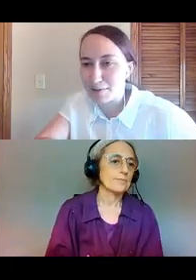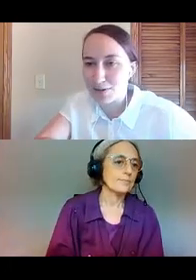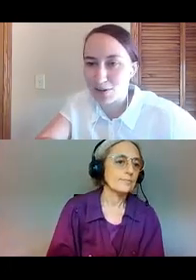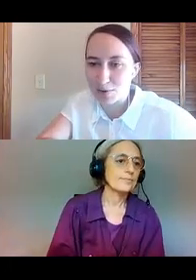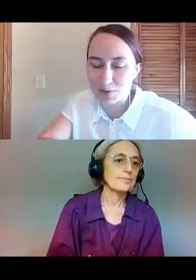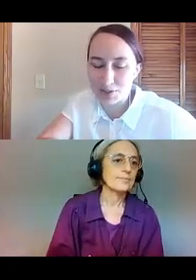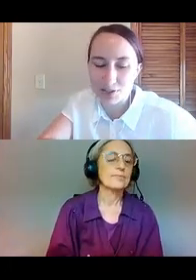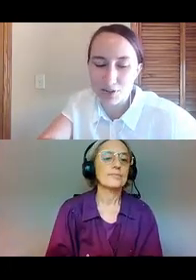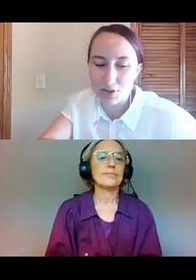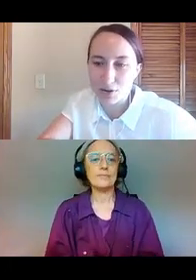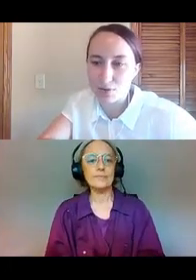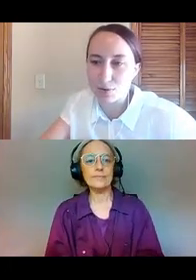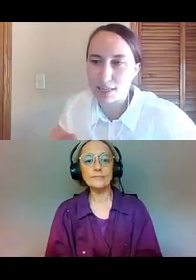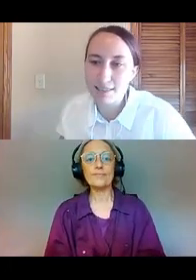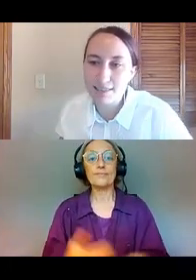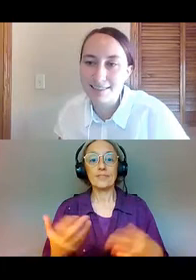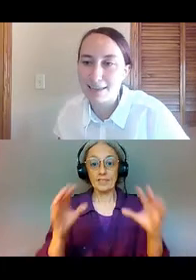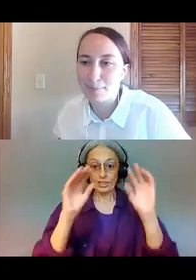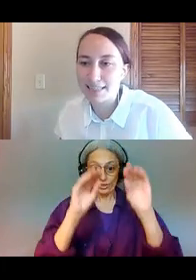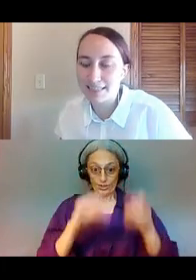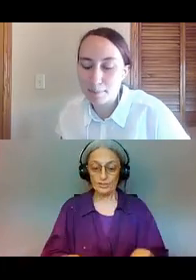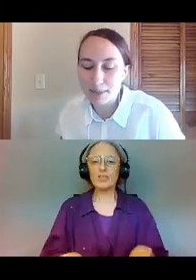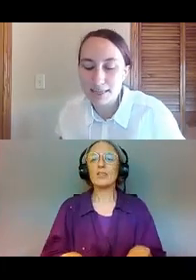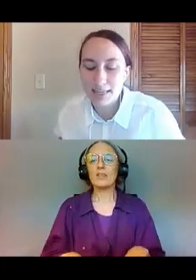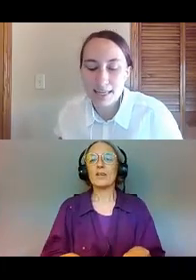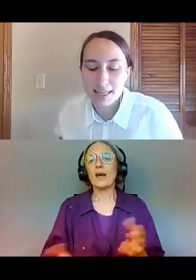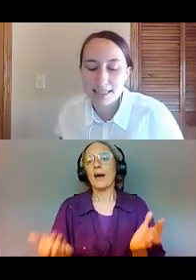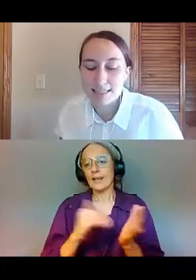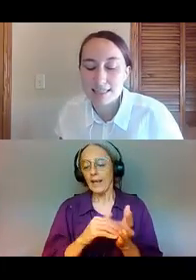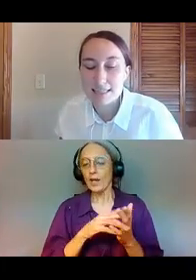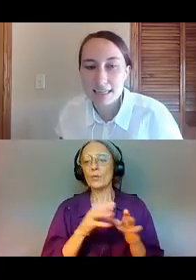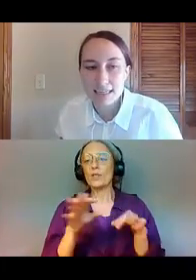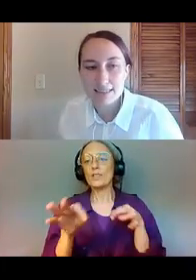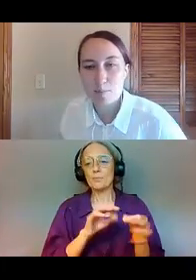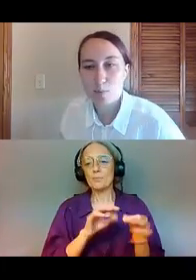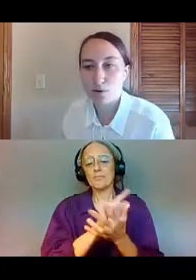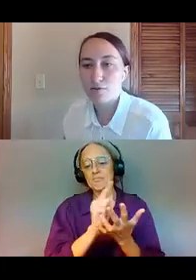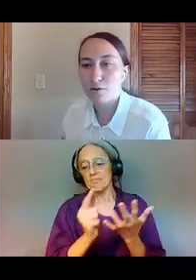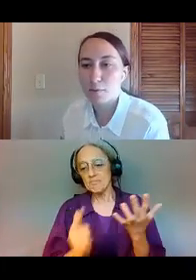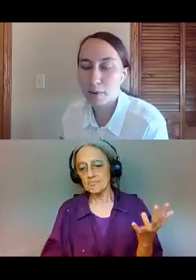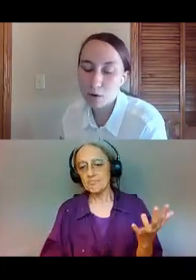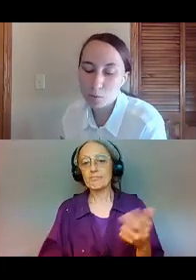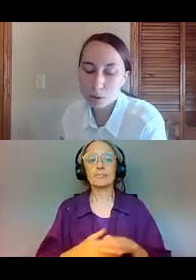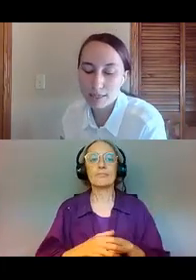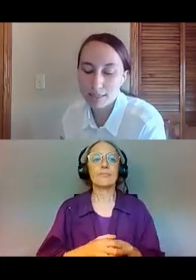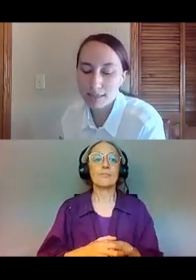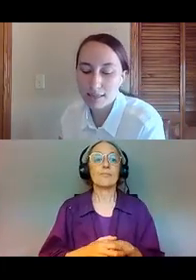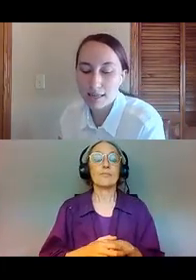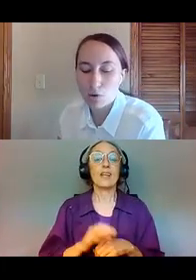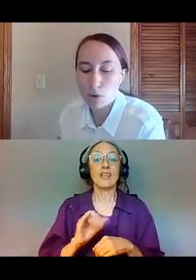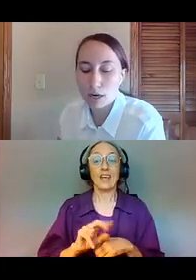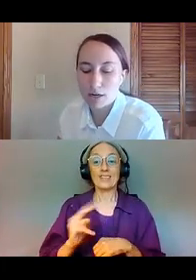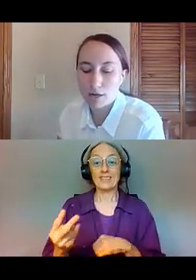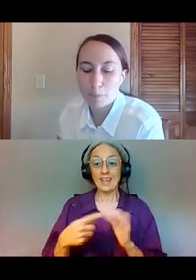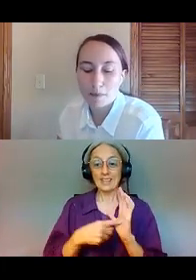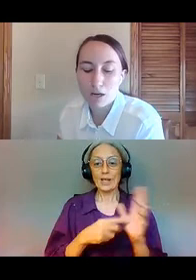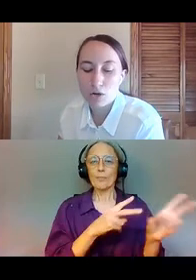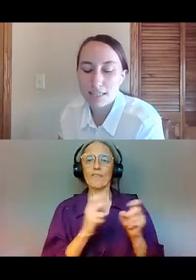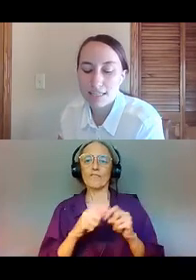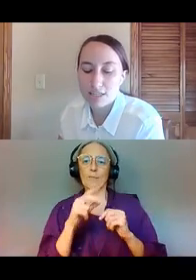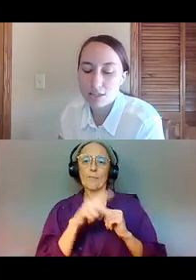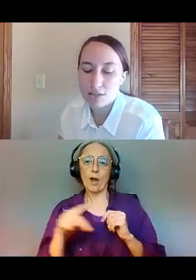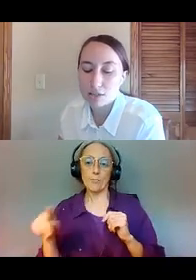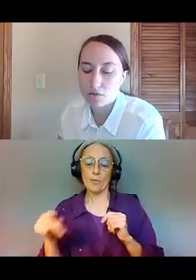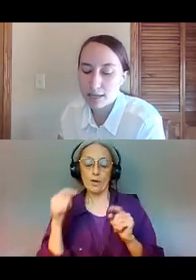entered the information, but we're just going to go through it step by step. This is the second example from the PowerPoint where